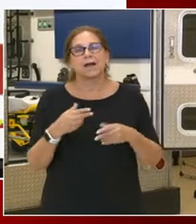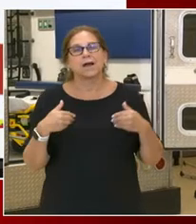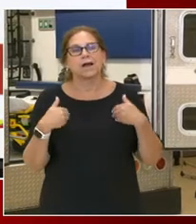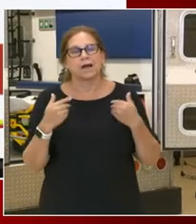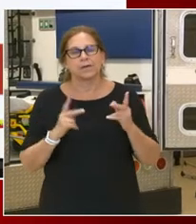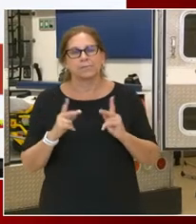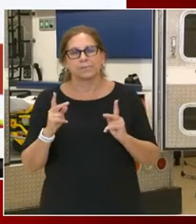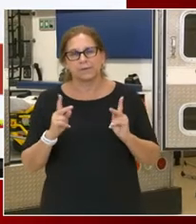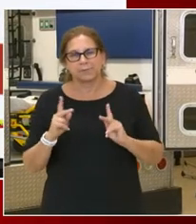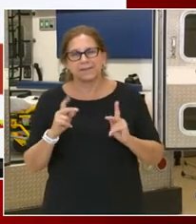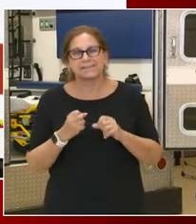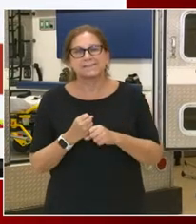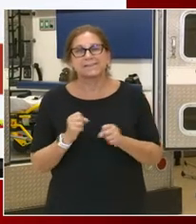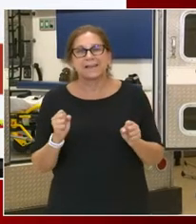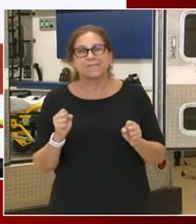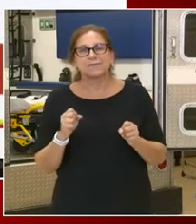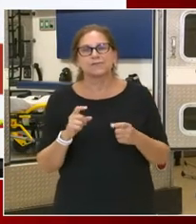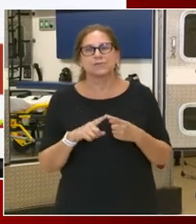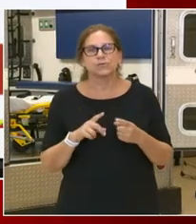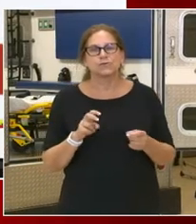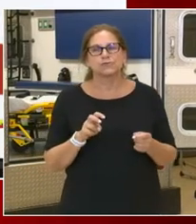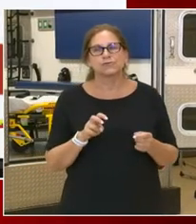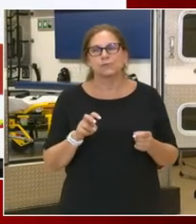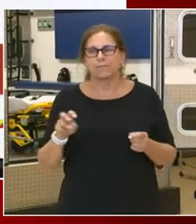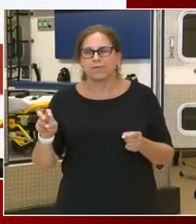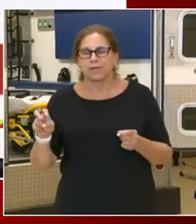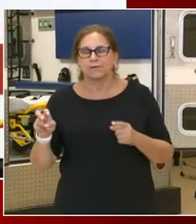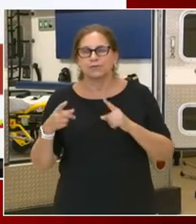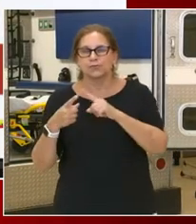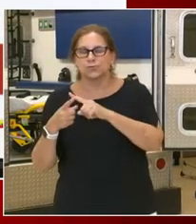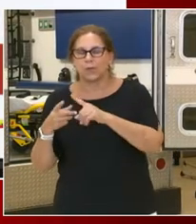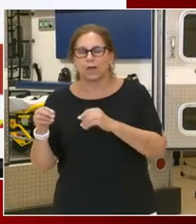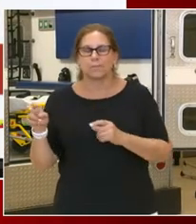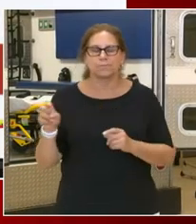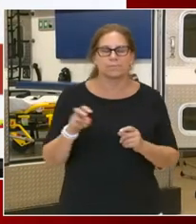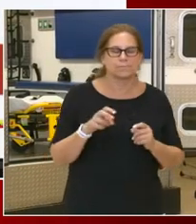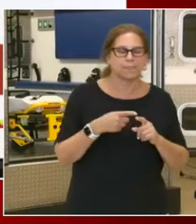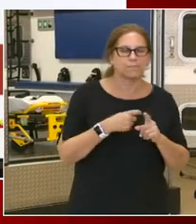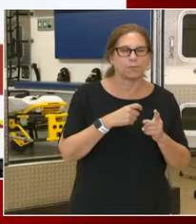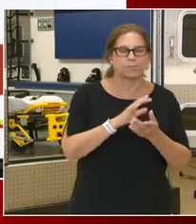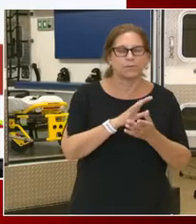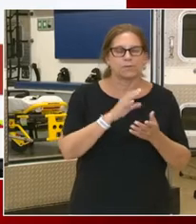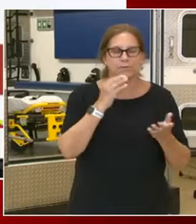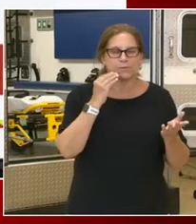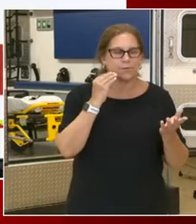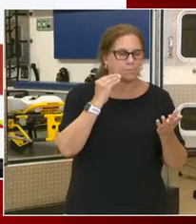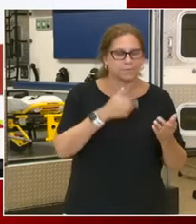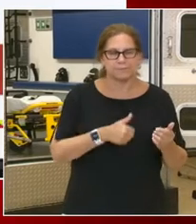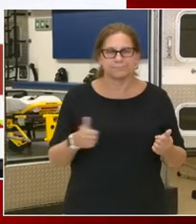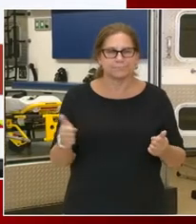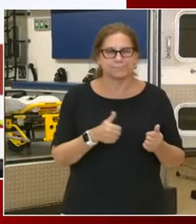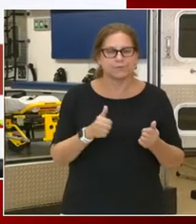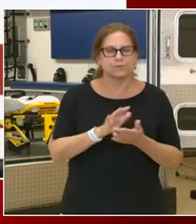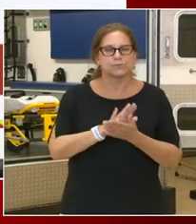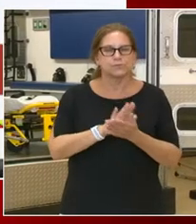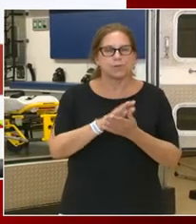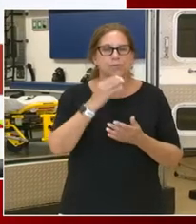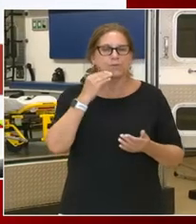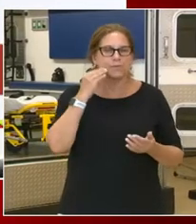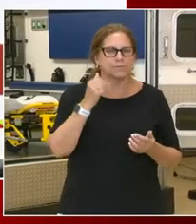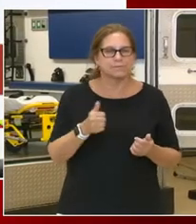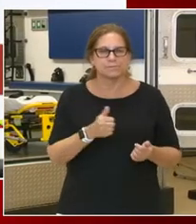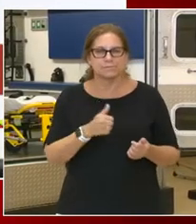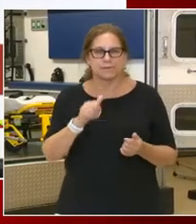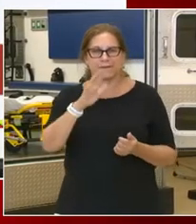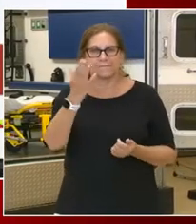they travel to and from schools. And the mayor has included in this budget a large investment, over $15 million